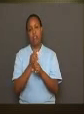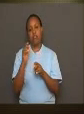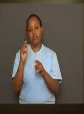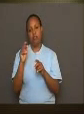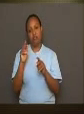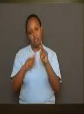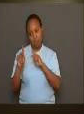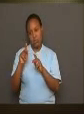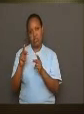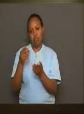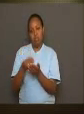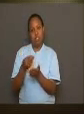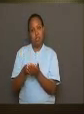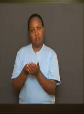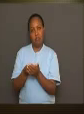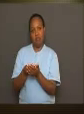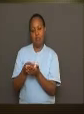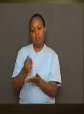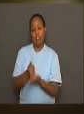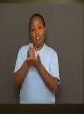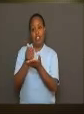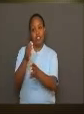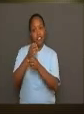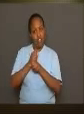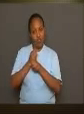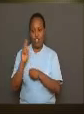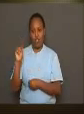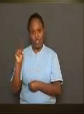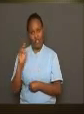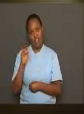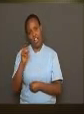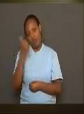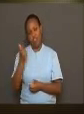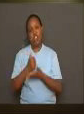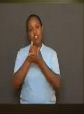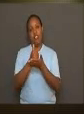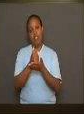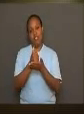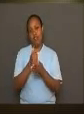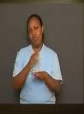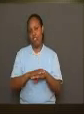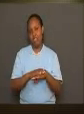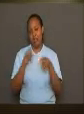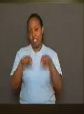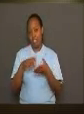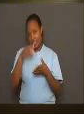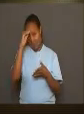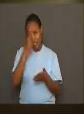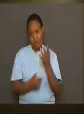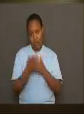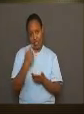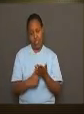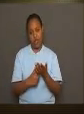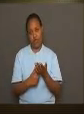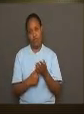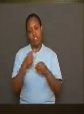Internationally, people can donate money to fund the UN and other programs. In this lesson,